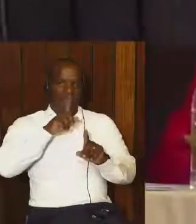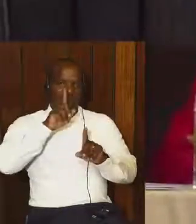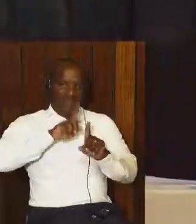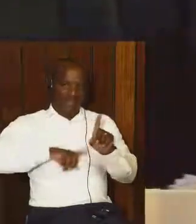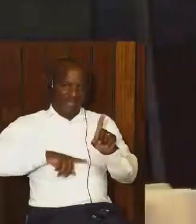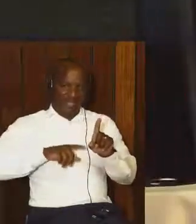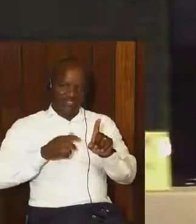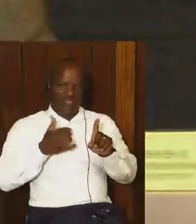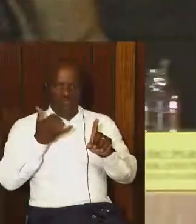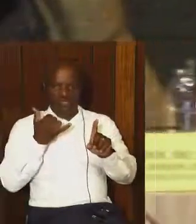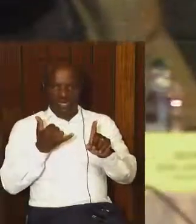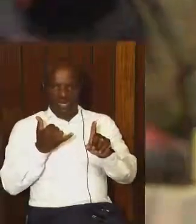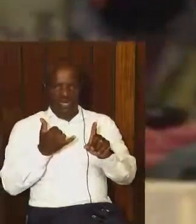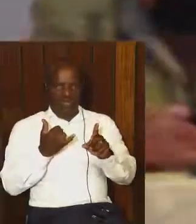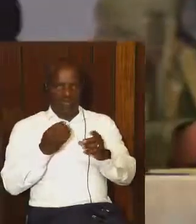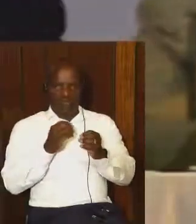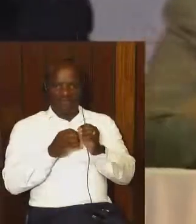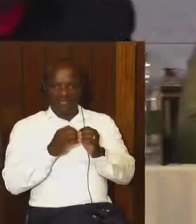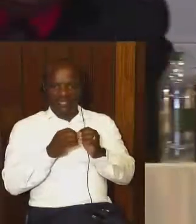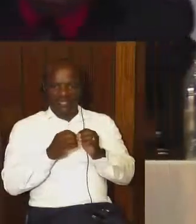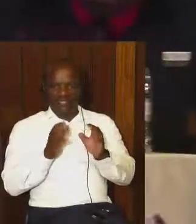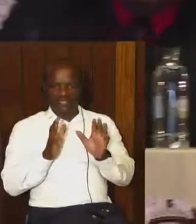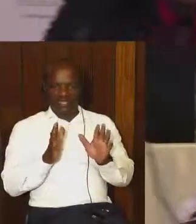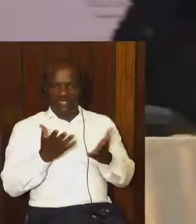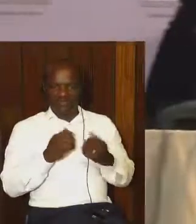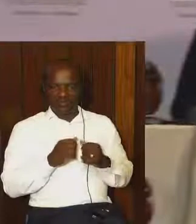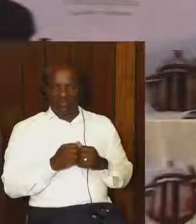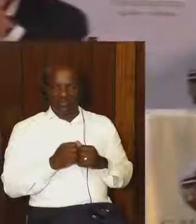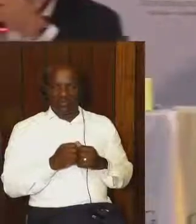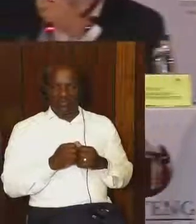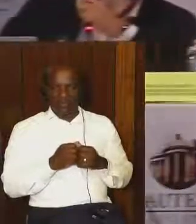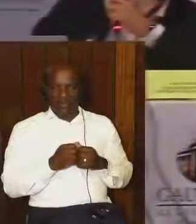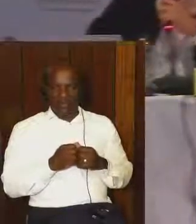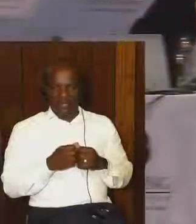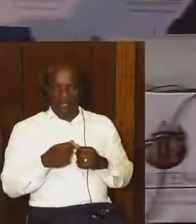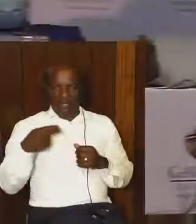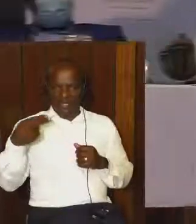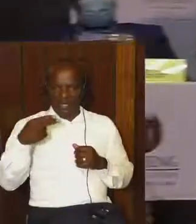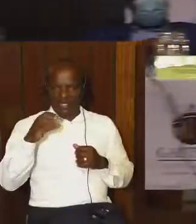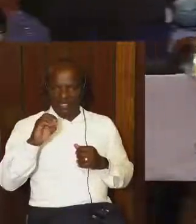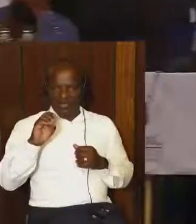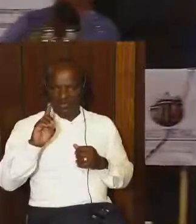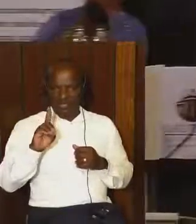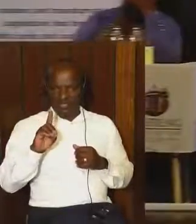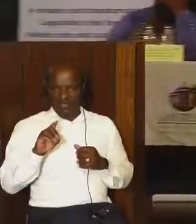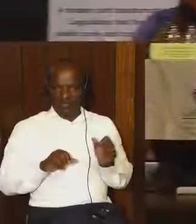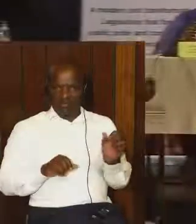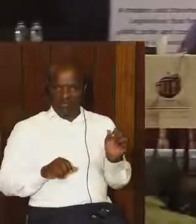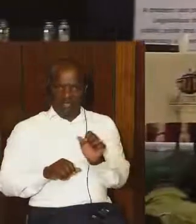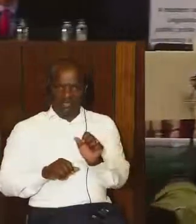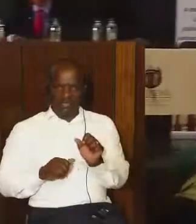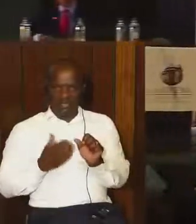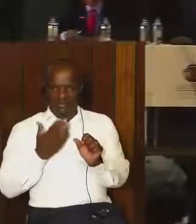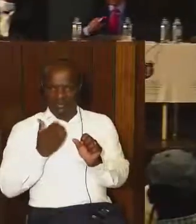All right, I don't see any other hands, so HOD, let me hand back to you and your team.